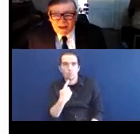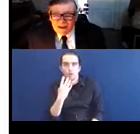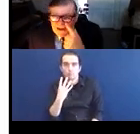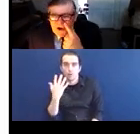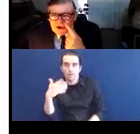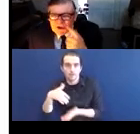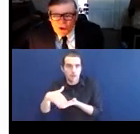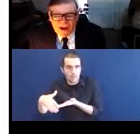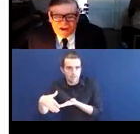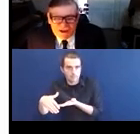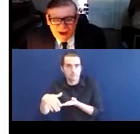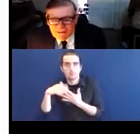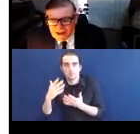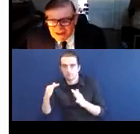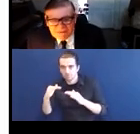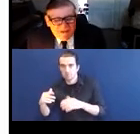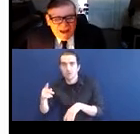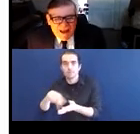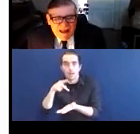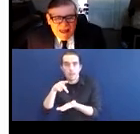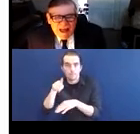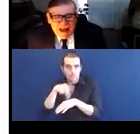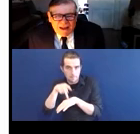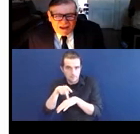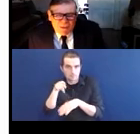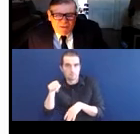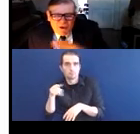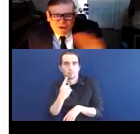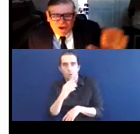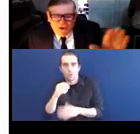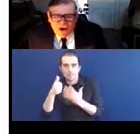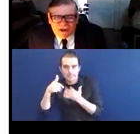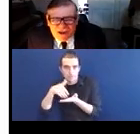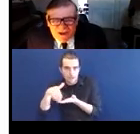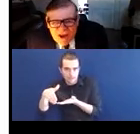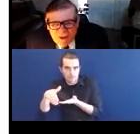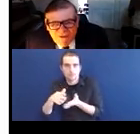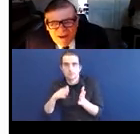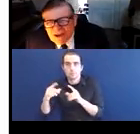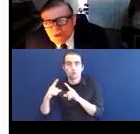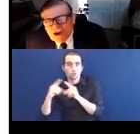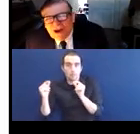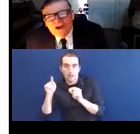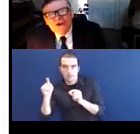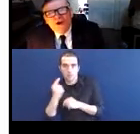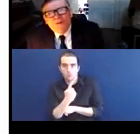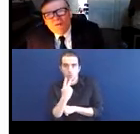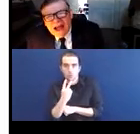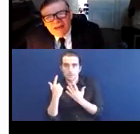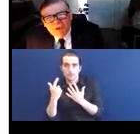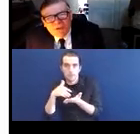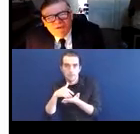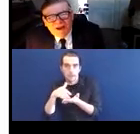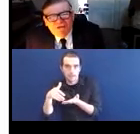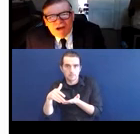96 million. So not small countries by any means. And then as we move across, we find that on a normal